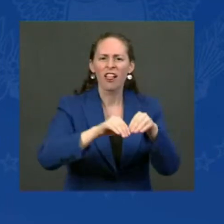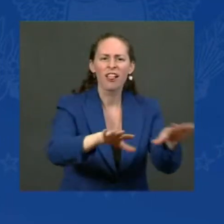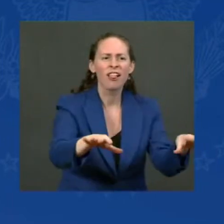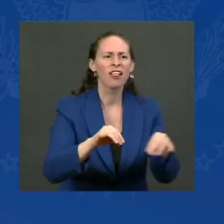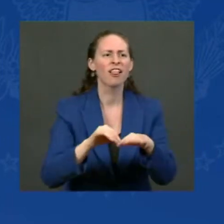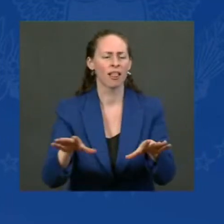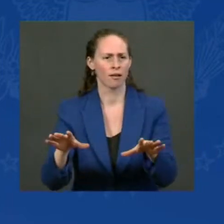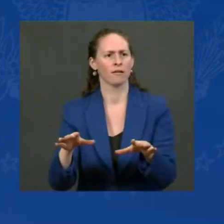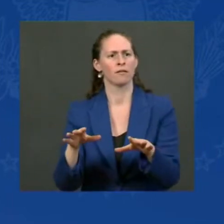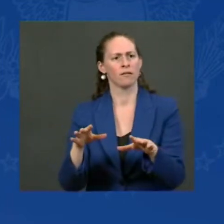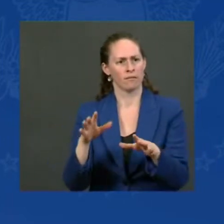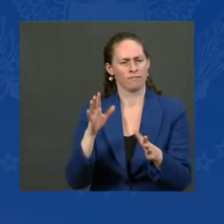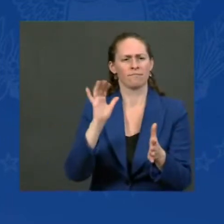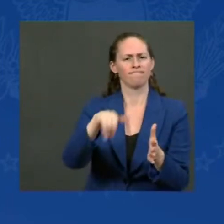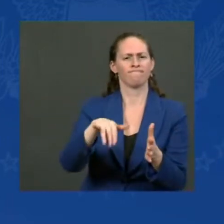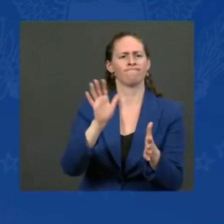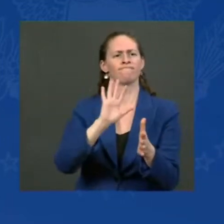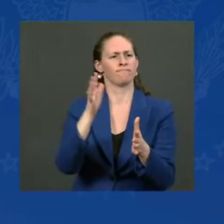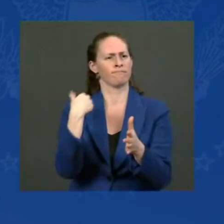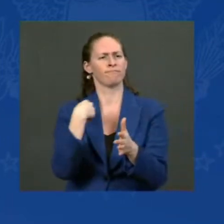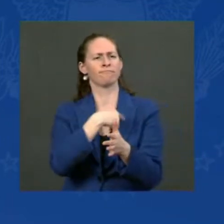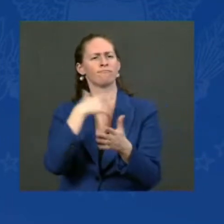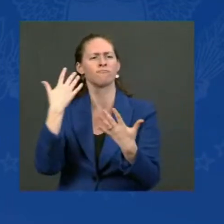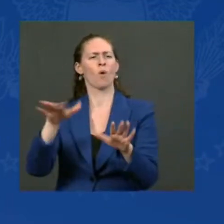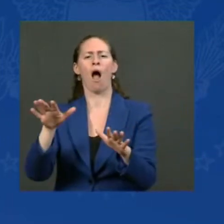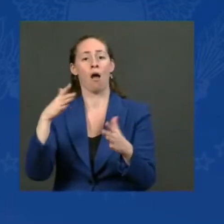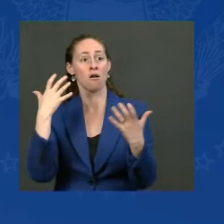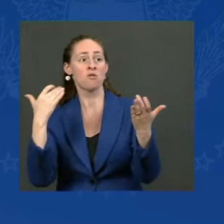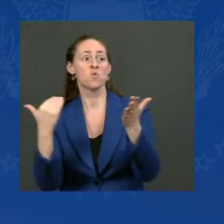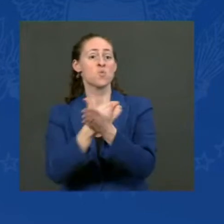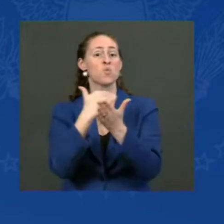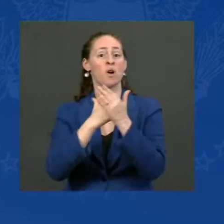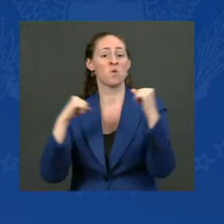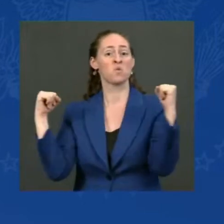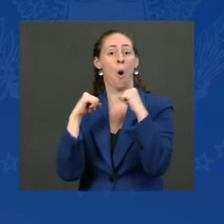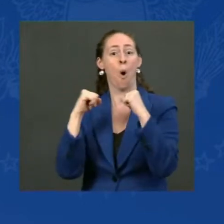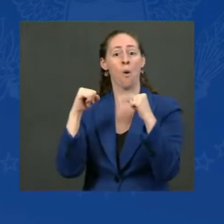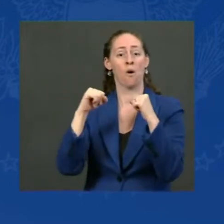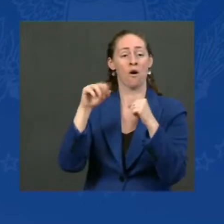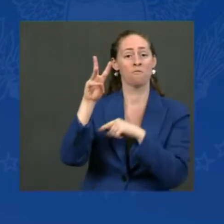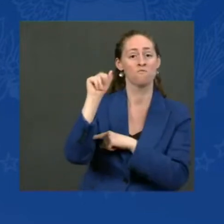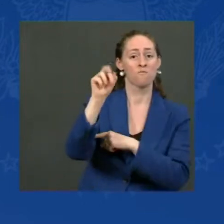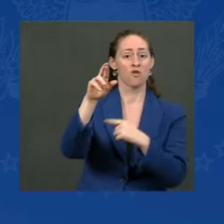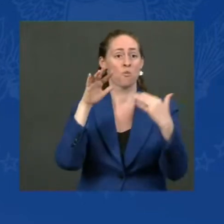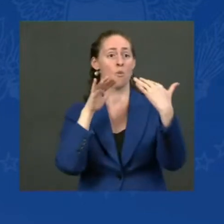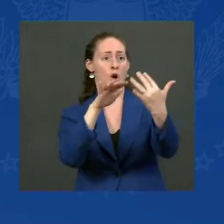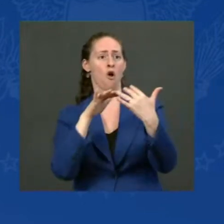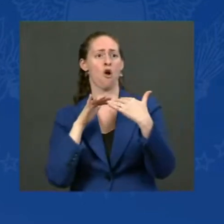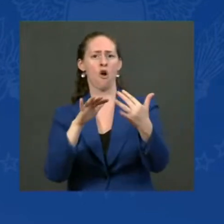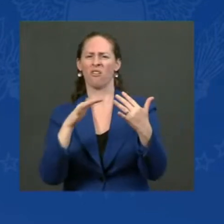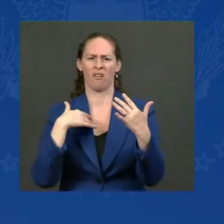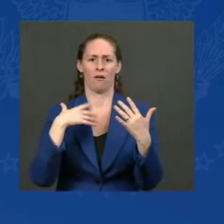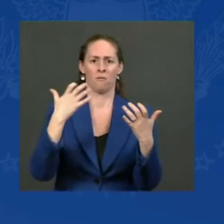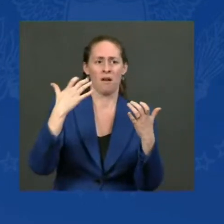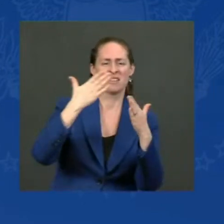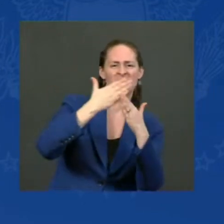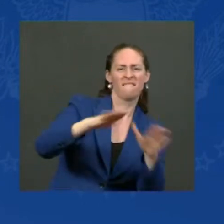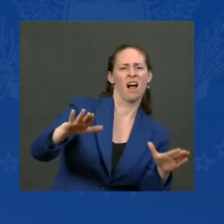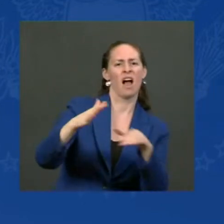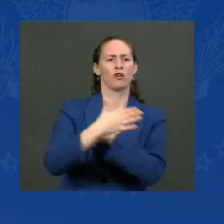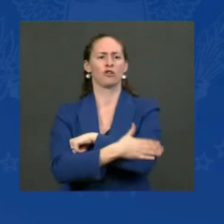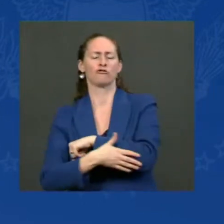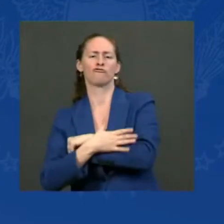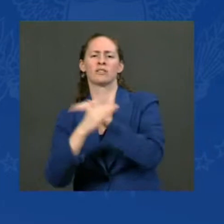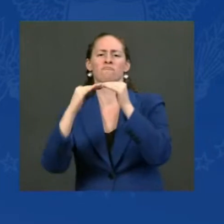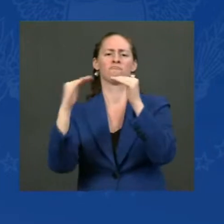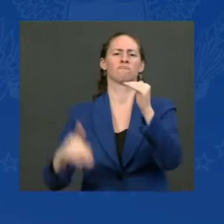not seeking a new Cold War or a world divided into rigid blocks. The